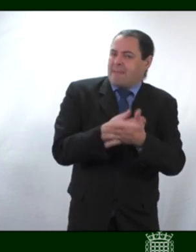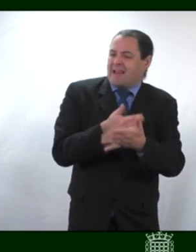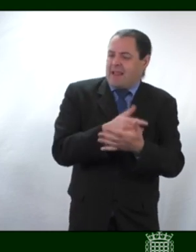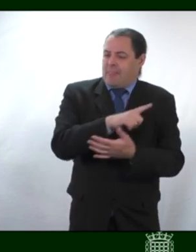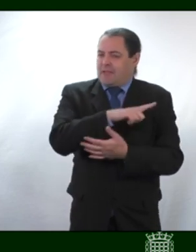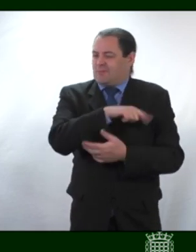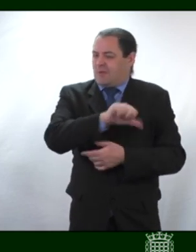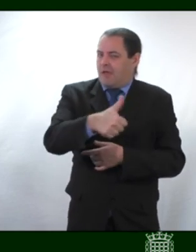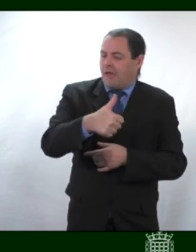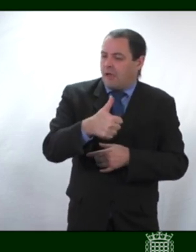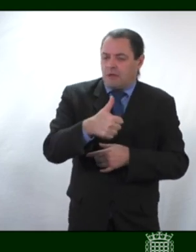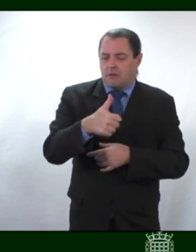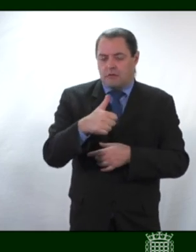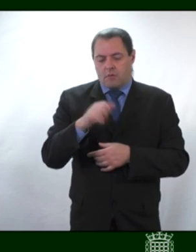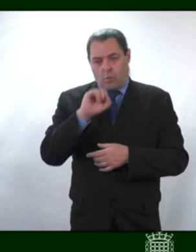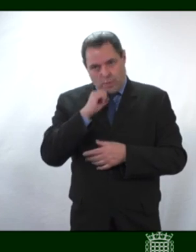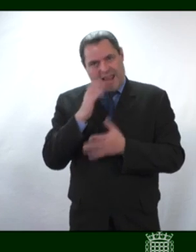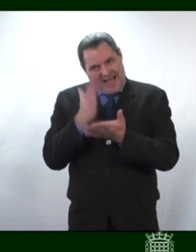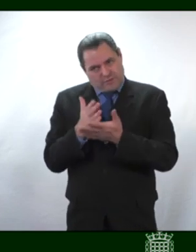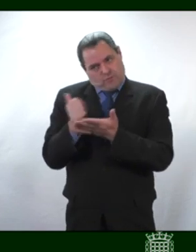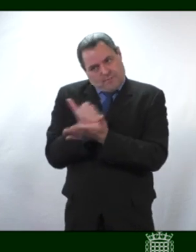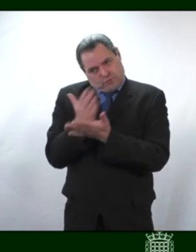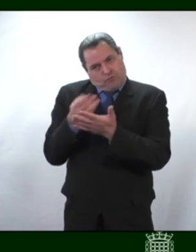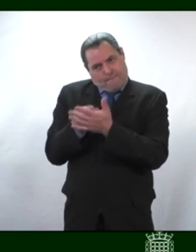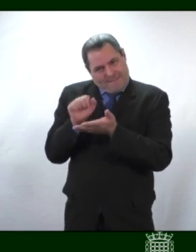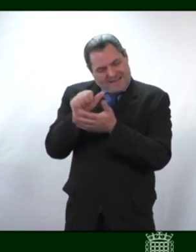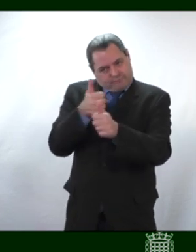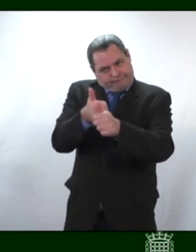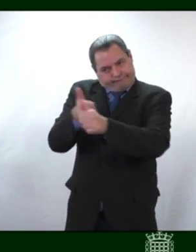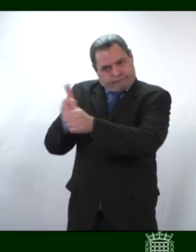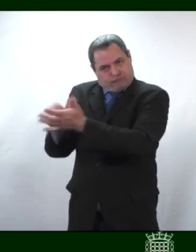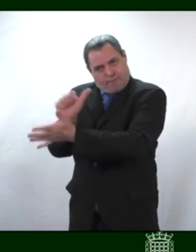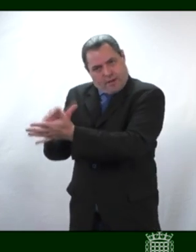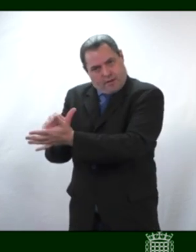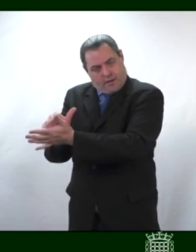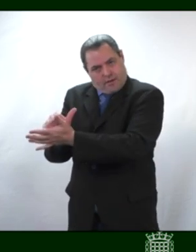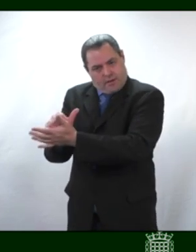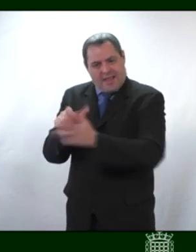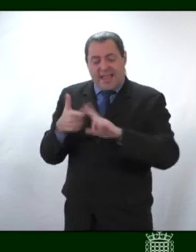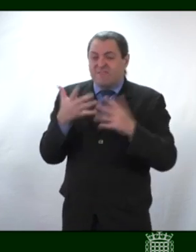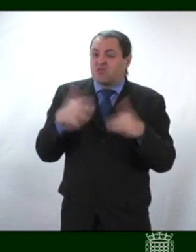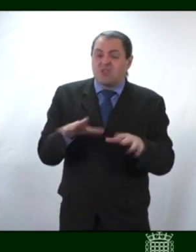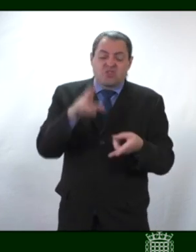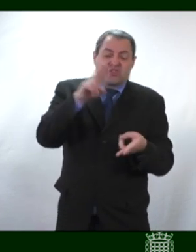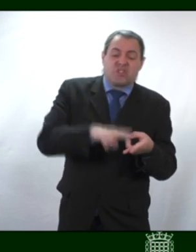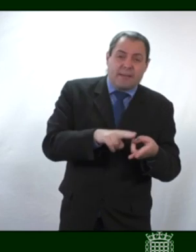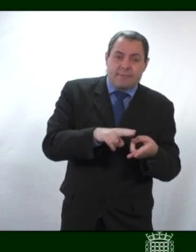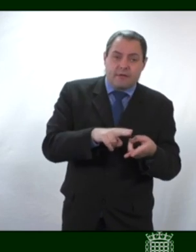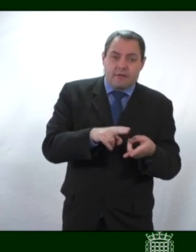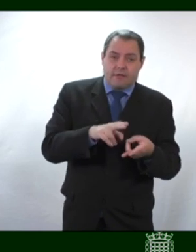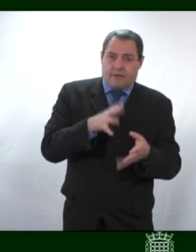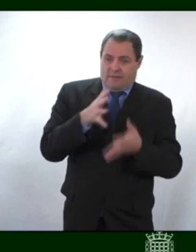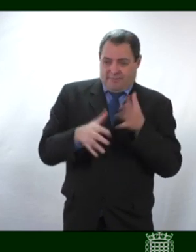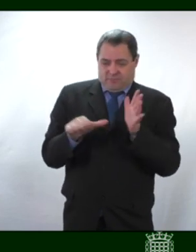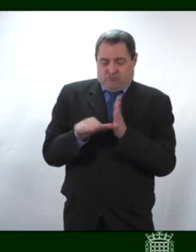businesses and workers concerned? Because if that is the case, then the public health measures and the economic measures will be pulling in two